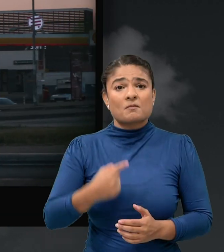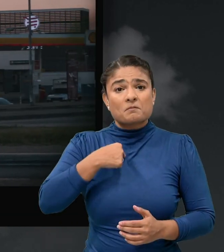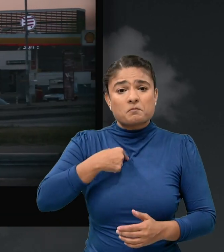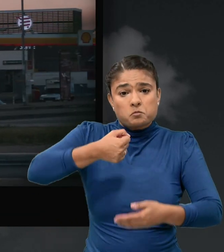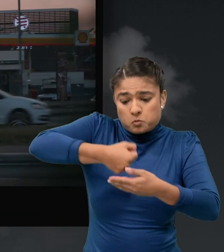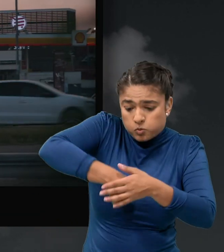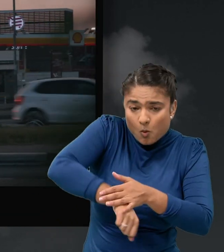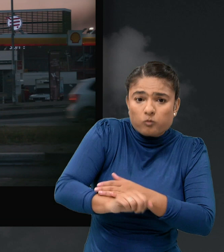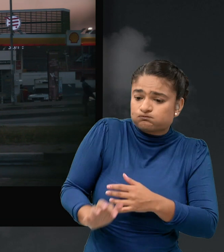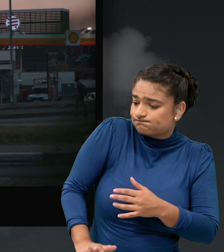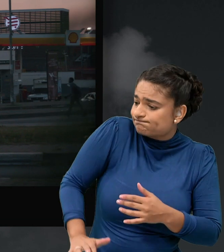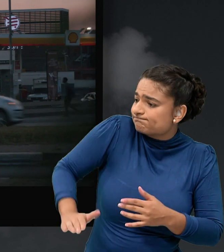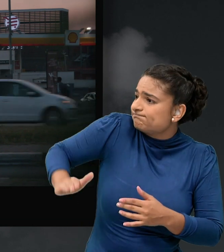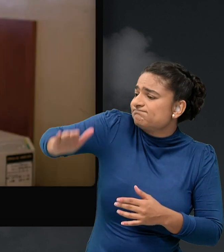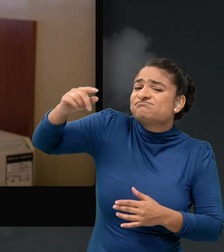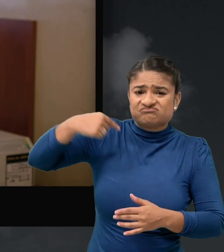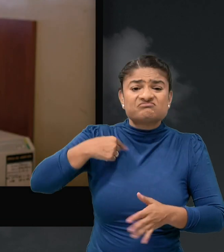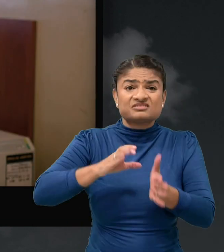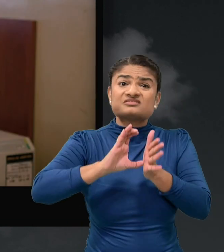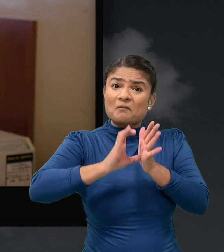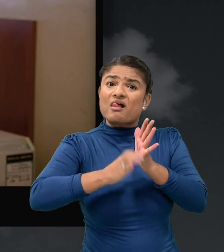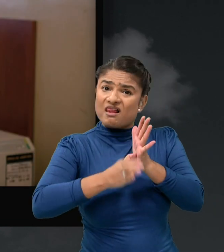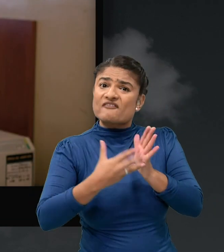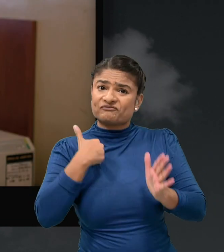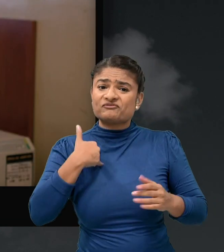Ho hola o tswetse una le bohole